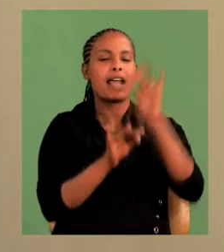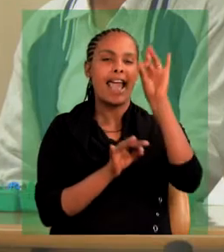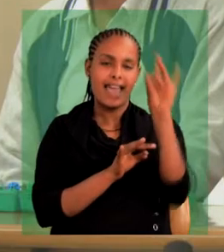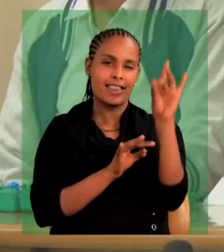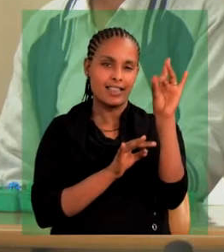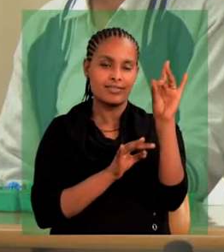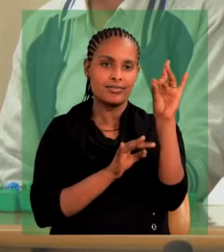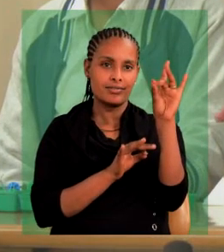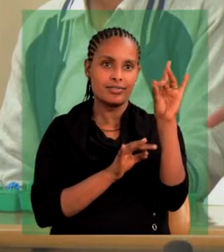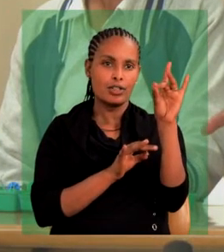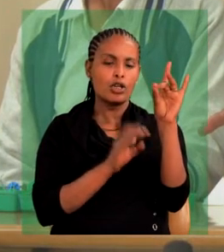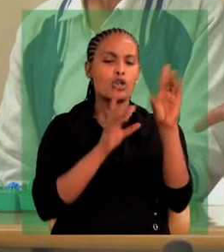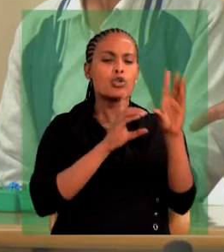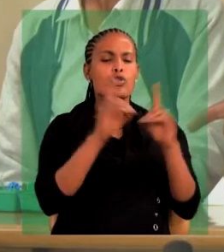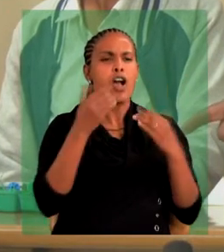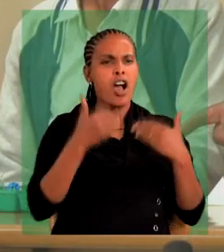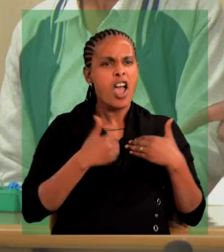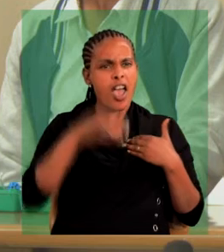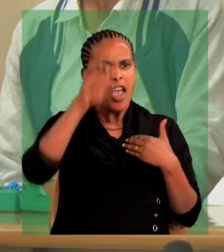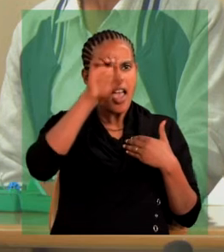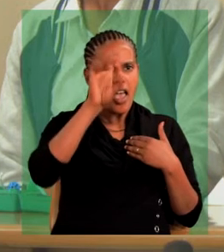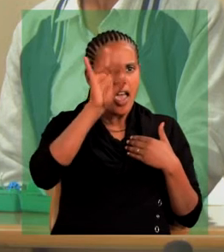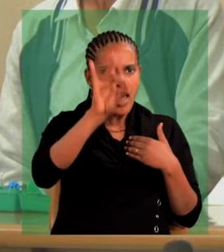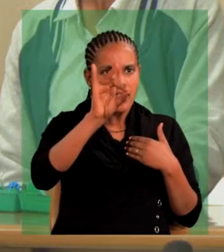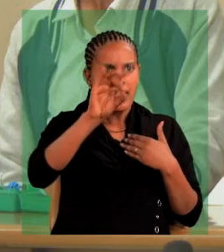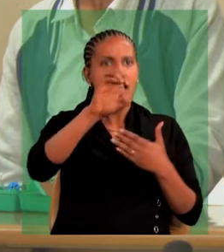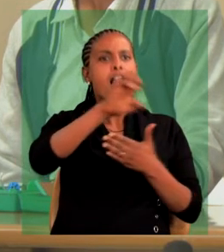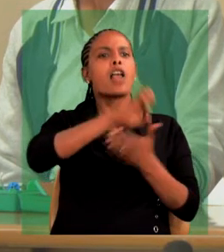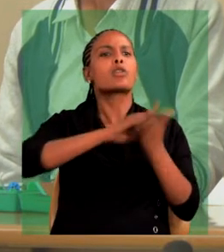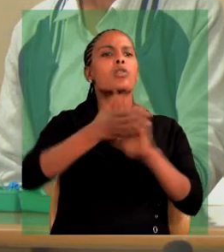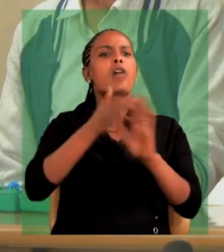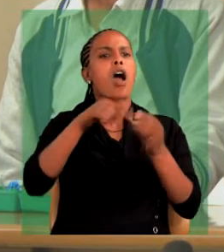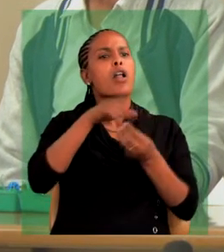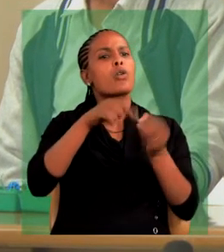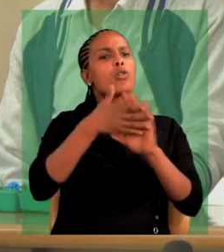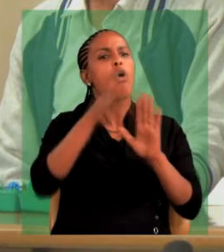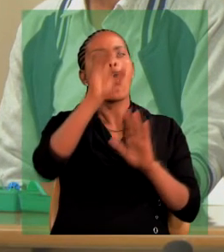Eight. Do you have 8 electrons around oxygen here?